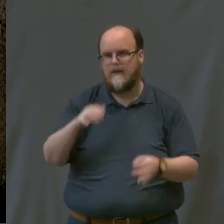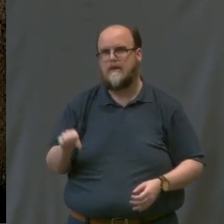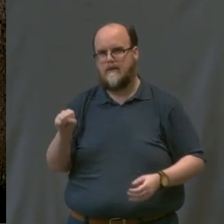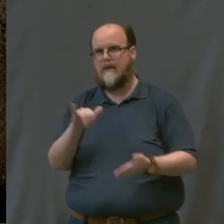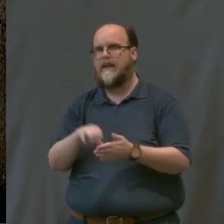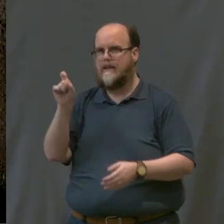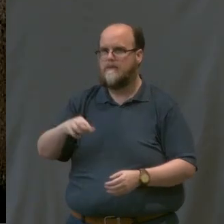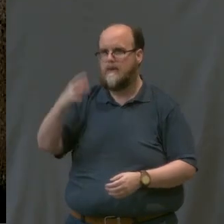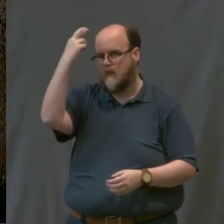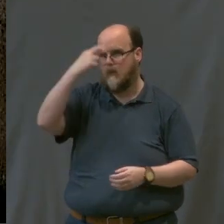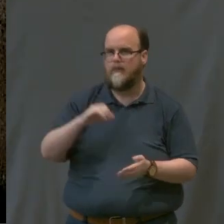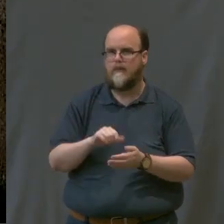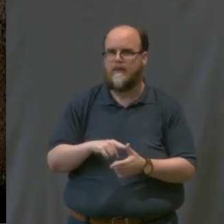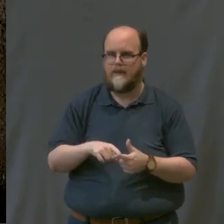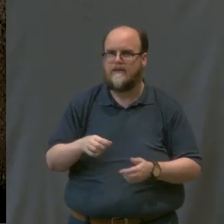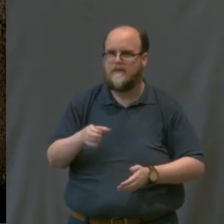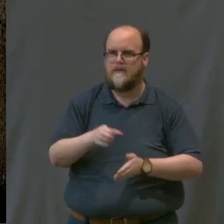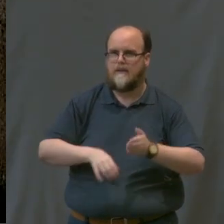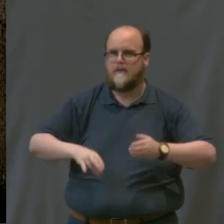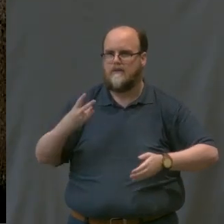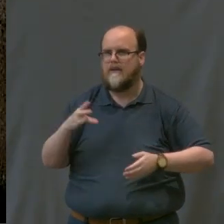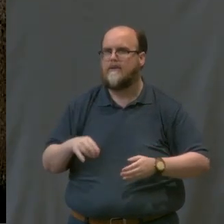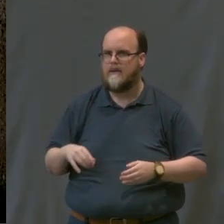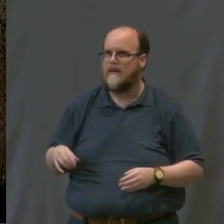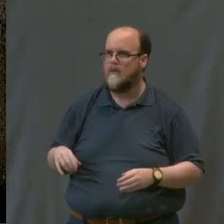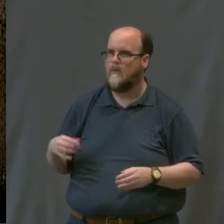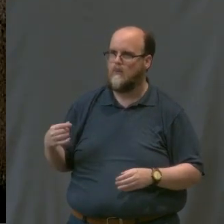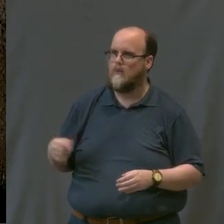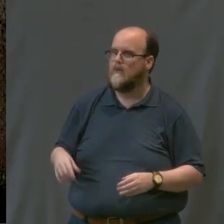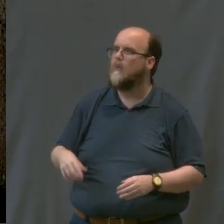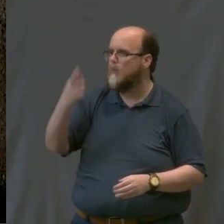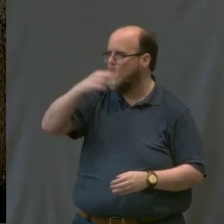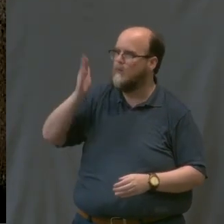chapter 17, we'll have positive identification that Rome is indeed the villain.